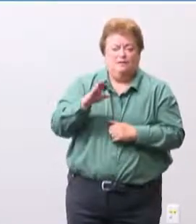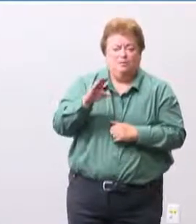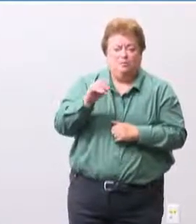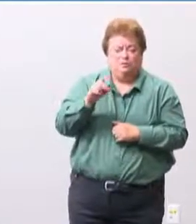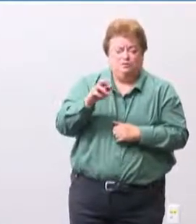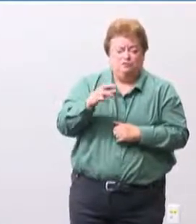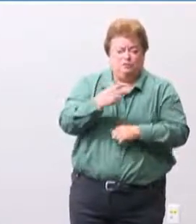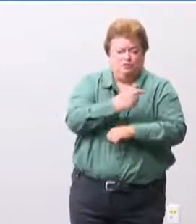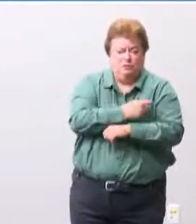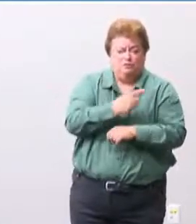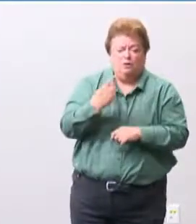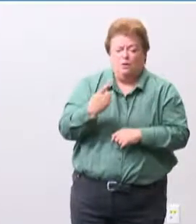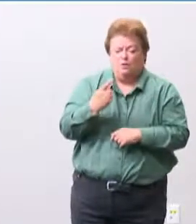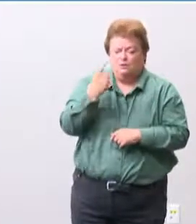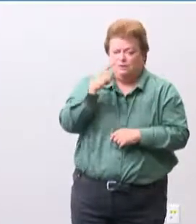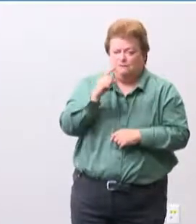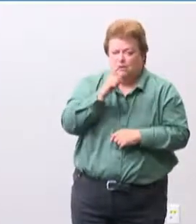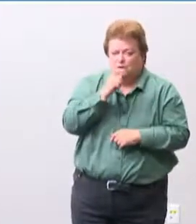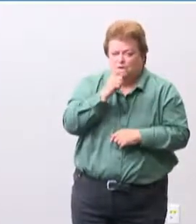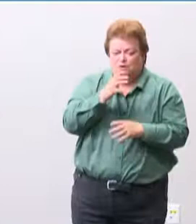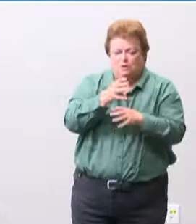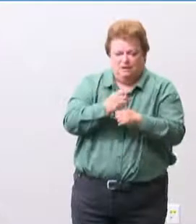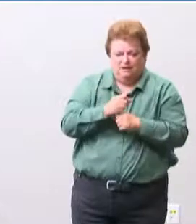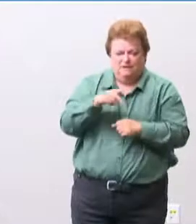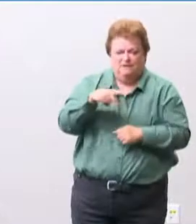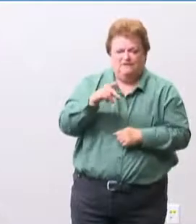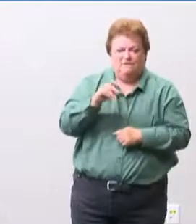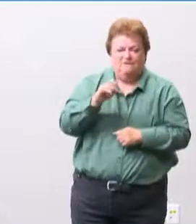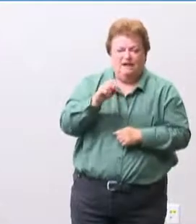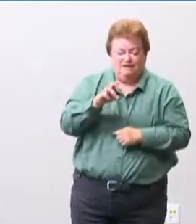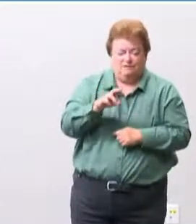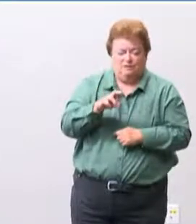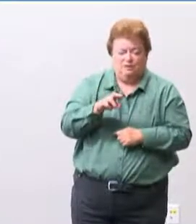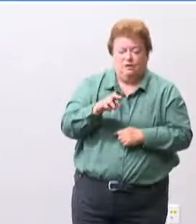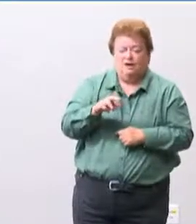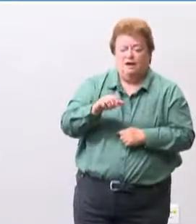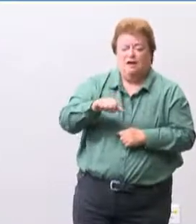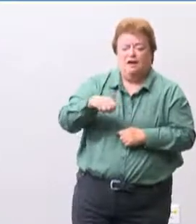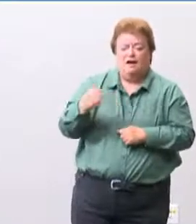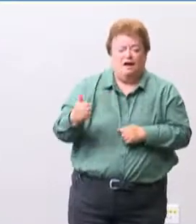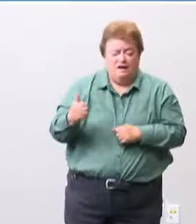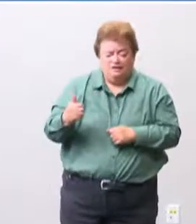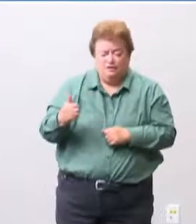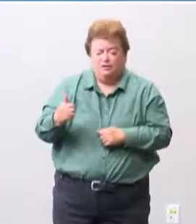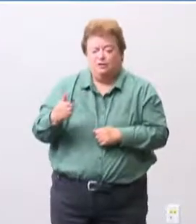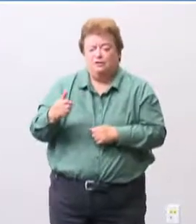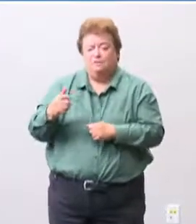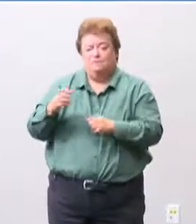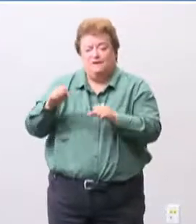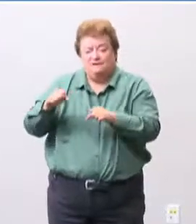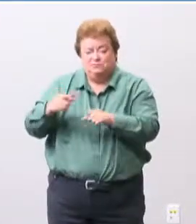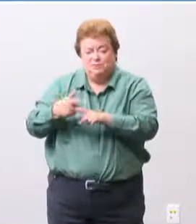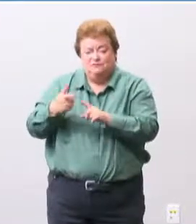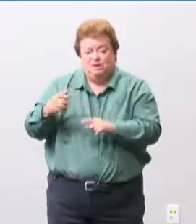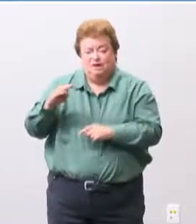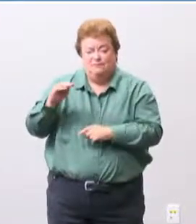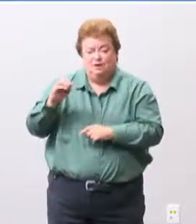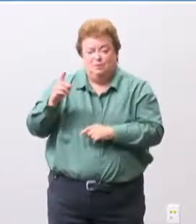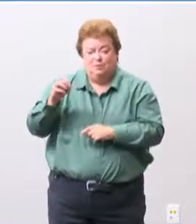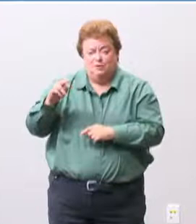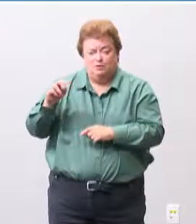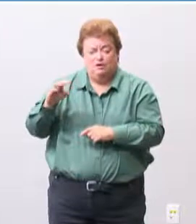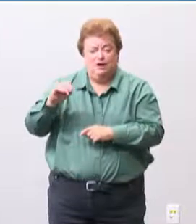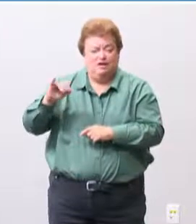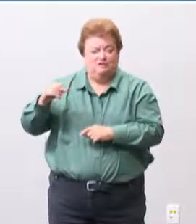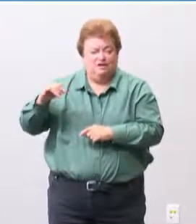only for those who receive Pfizer vaccine. Potential booster recommendations for Moderna and Johnson & Johnson vaccines are